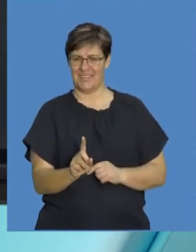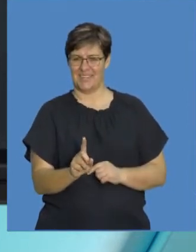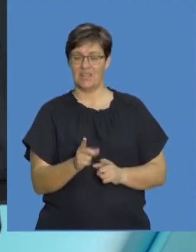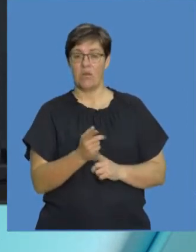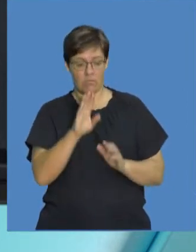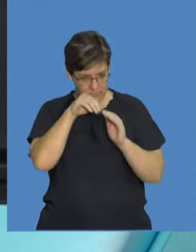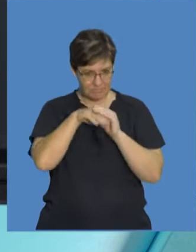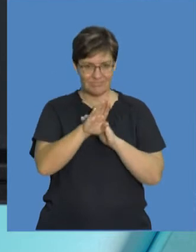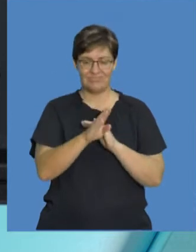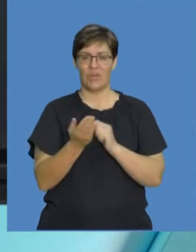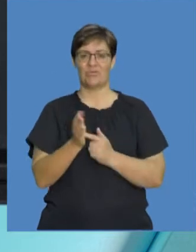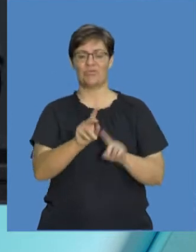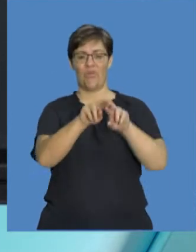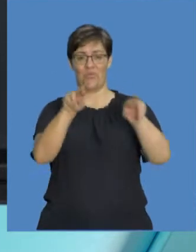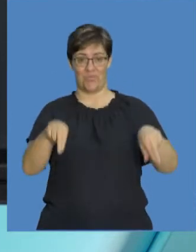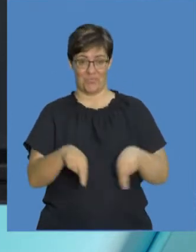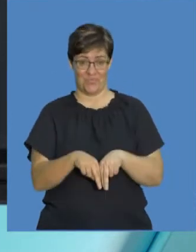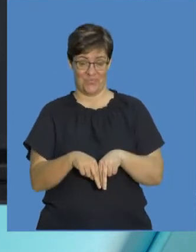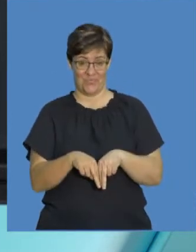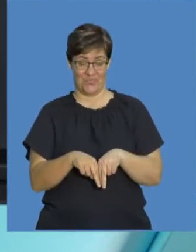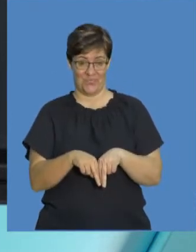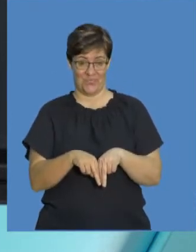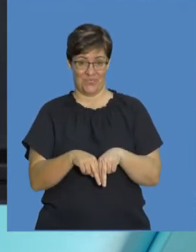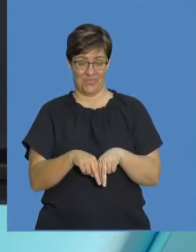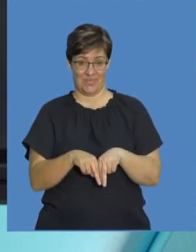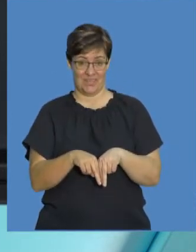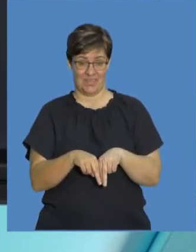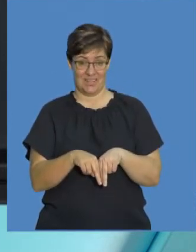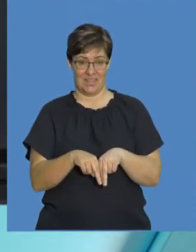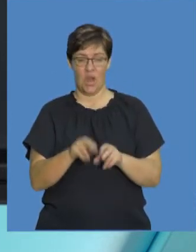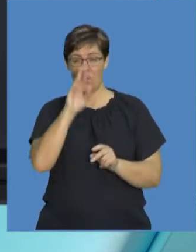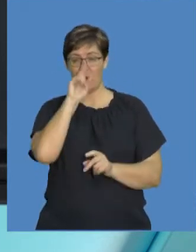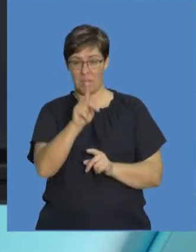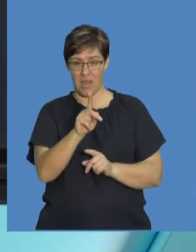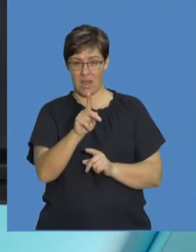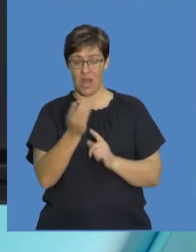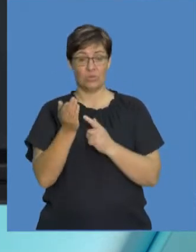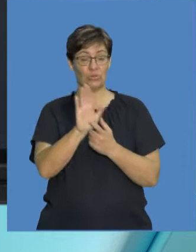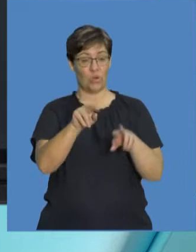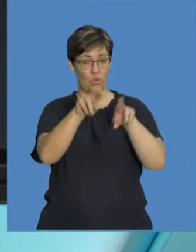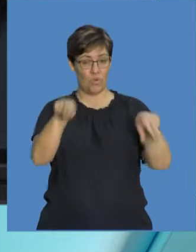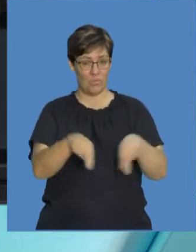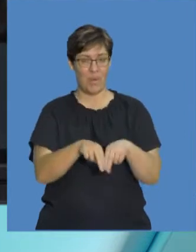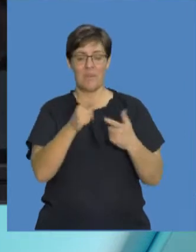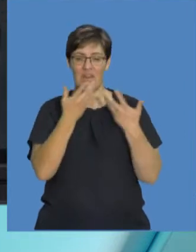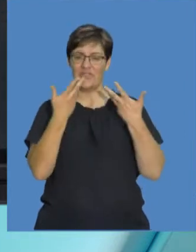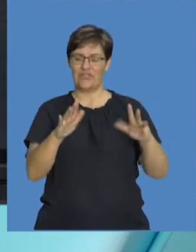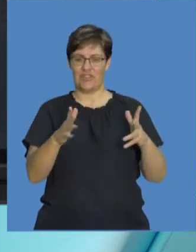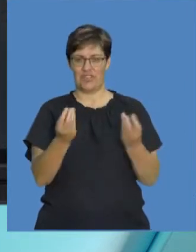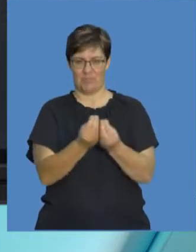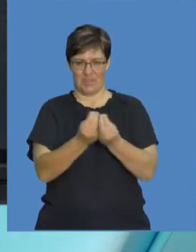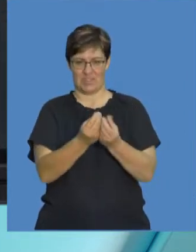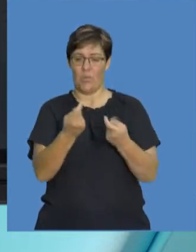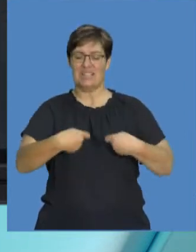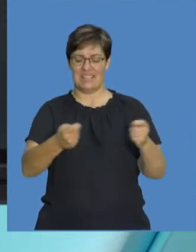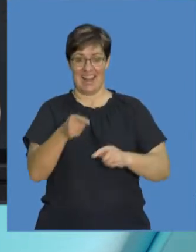you walk into your showroom, I'm talking now the showroom. Remember, showroom, finished goods. That's where we're